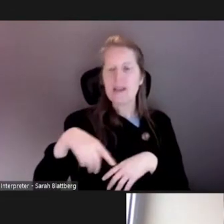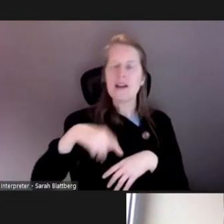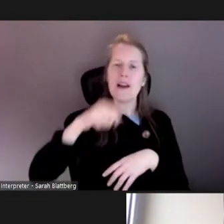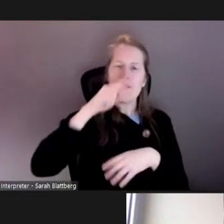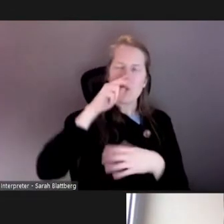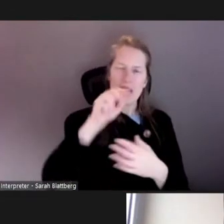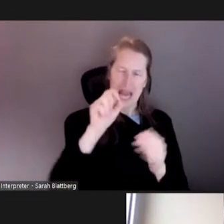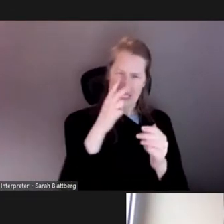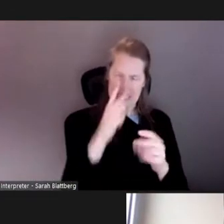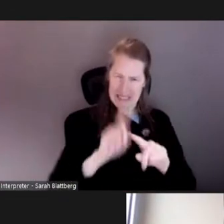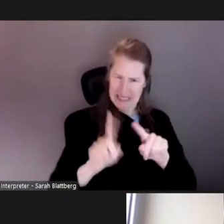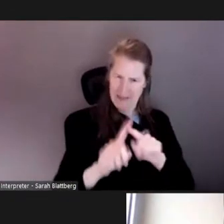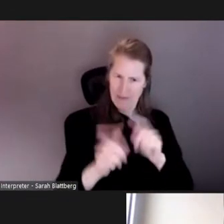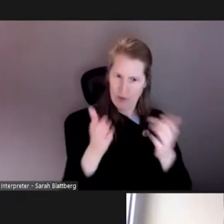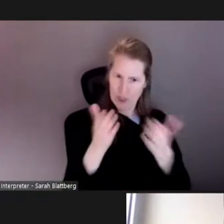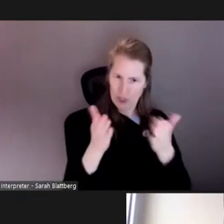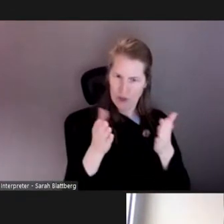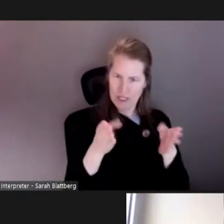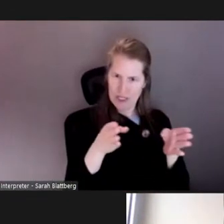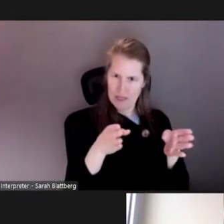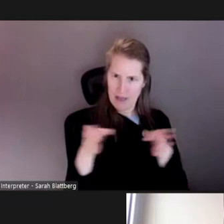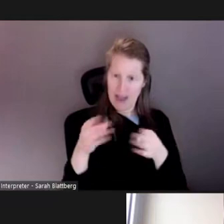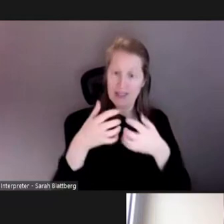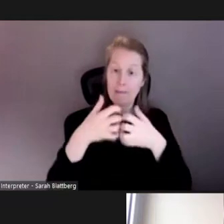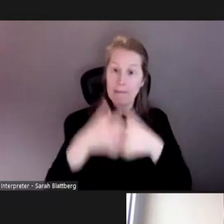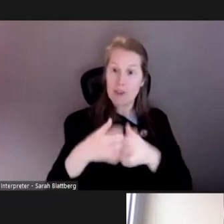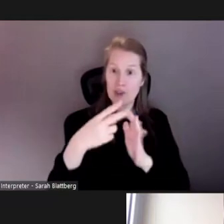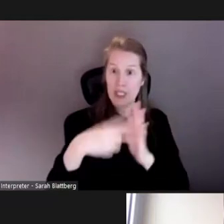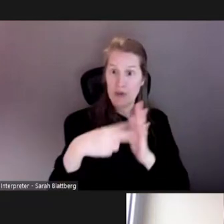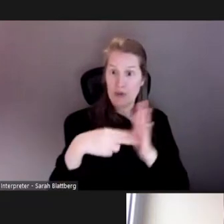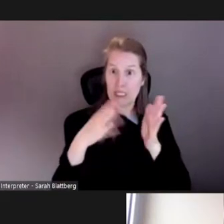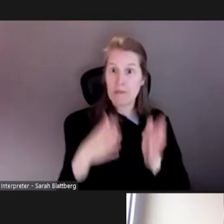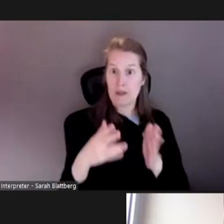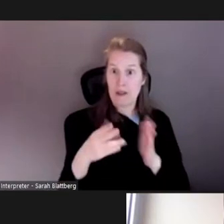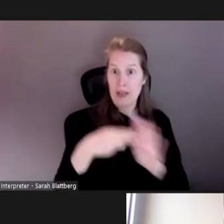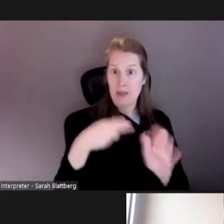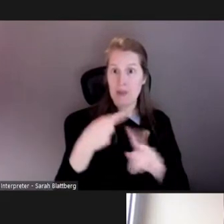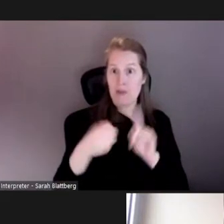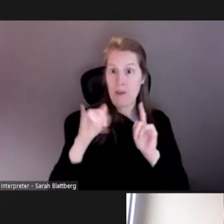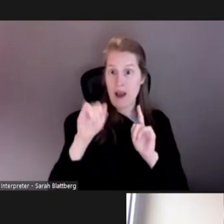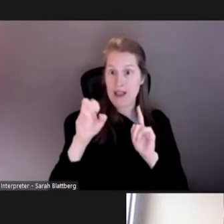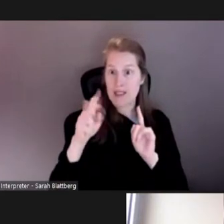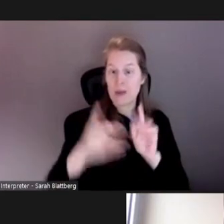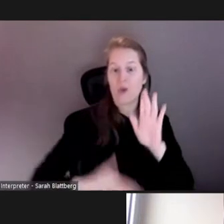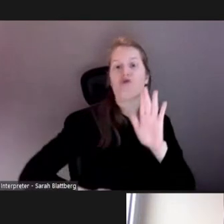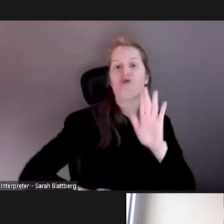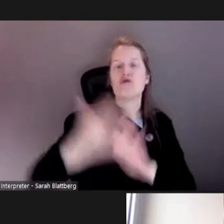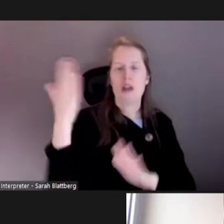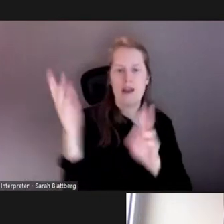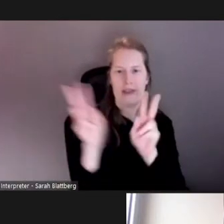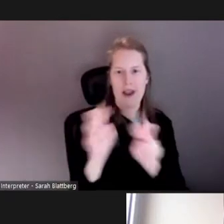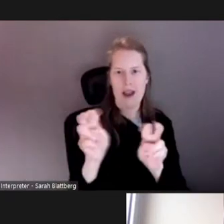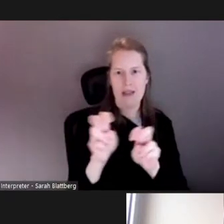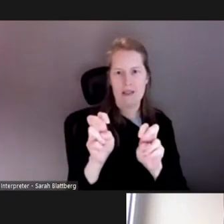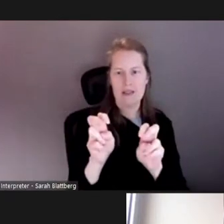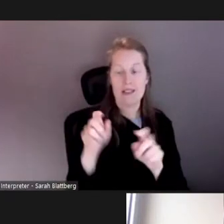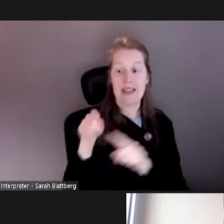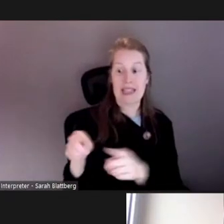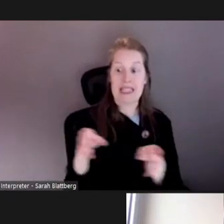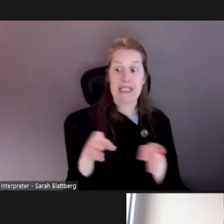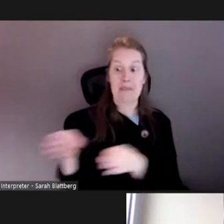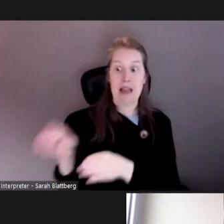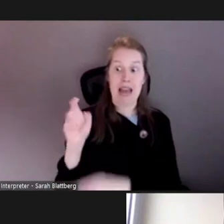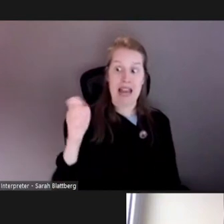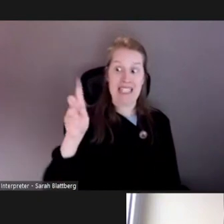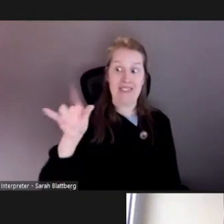plans and machine readable labels offered by ISVs, we can then run that analysis and tell you this plan by Xfinity